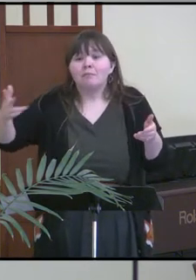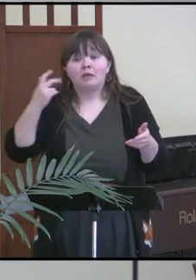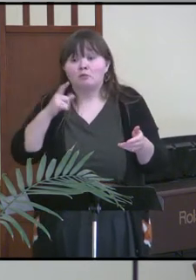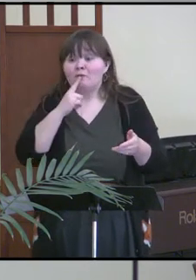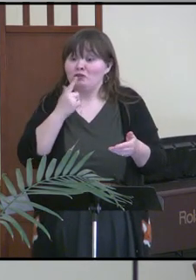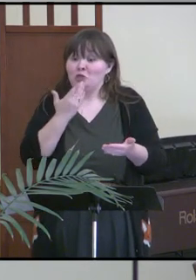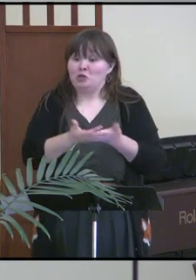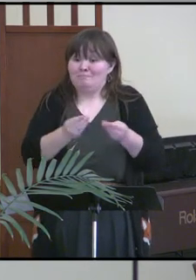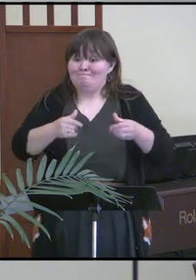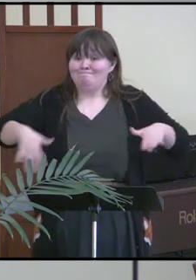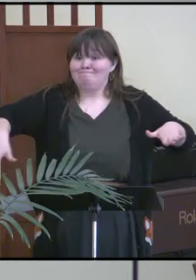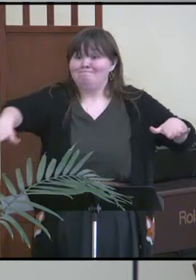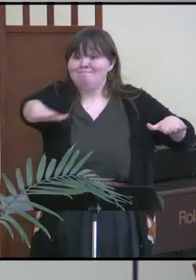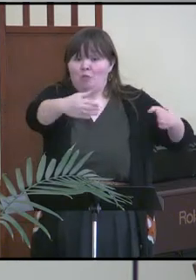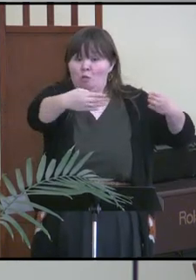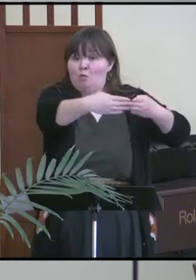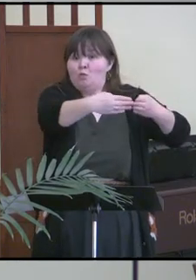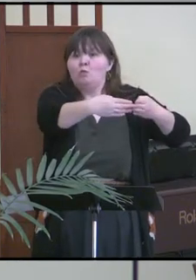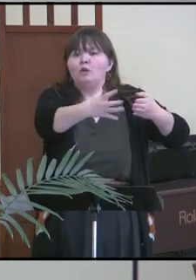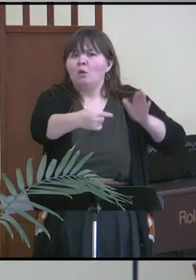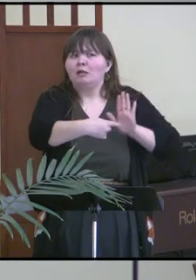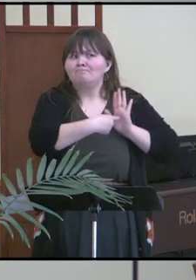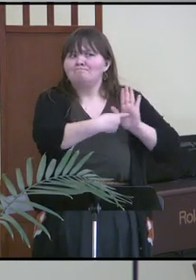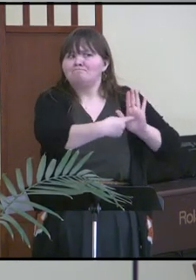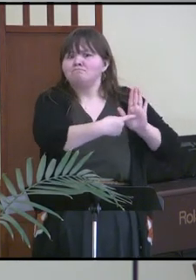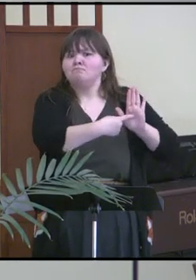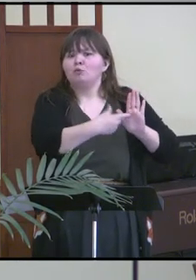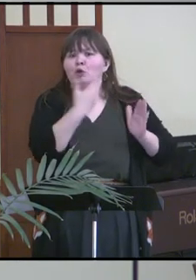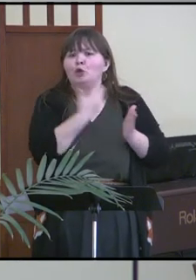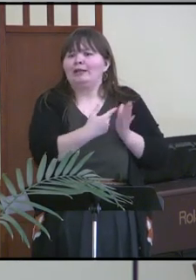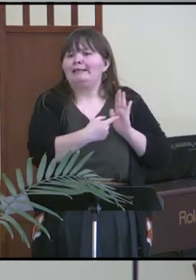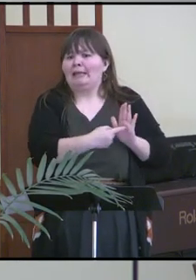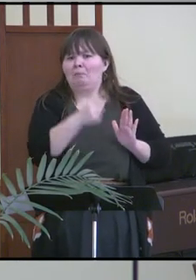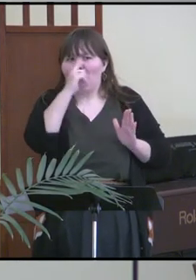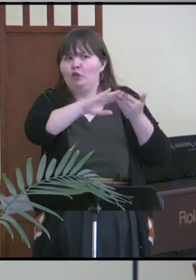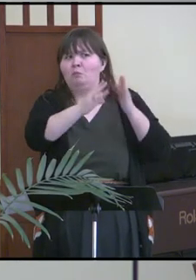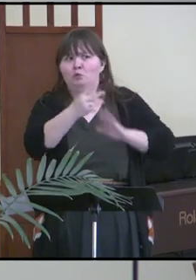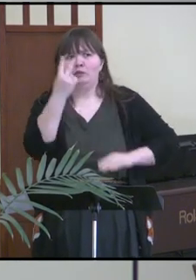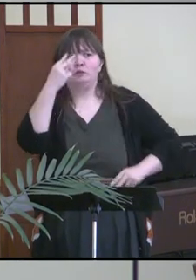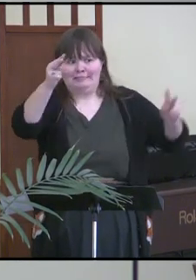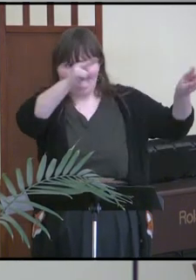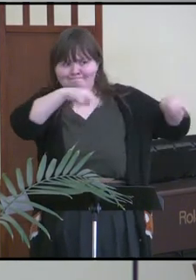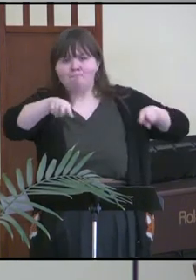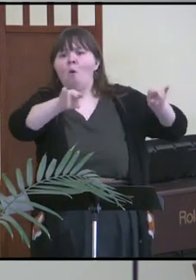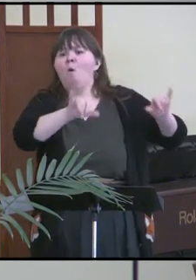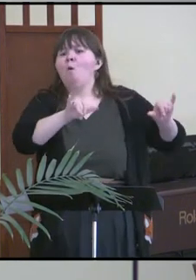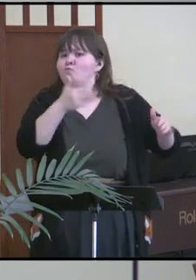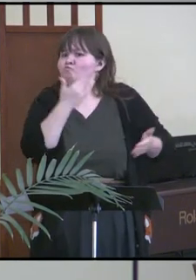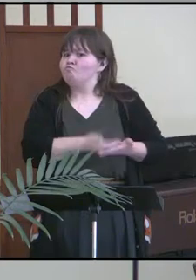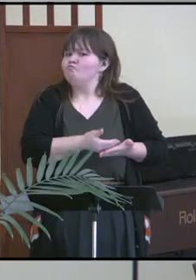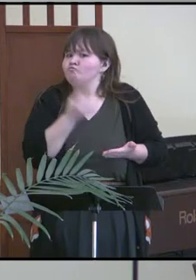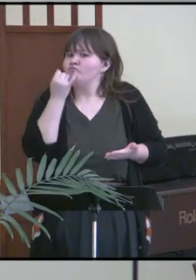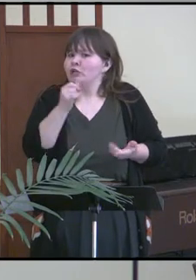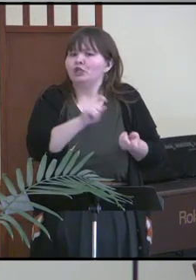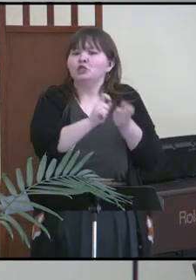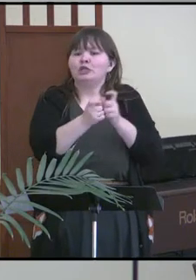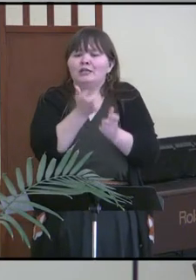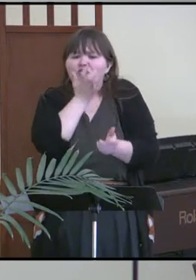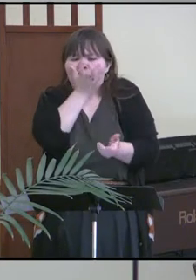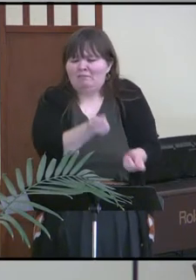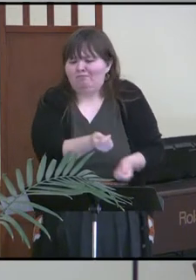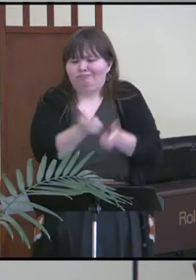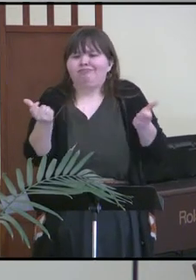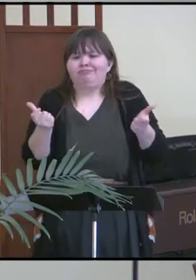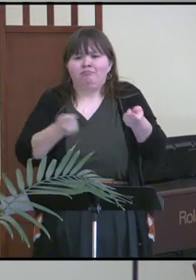here on this arterial, we want to be a model for the community, for anyone else who'd be interested in changing